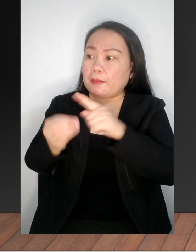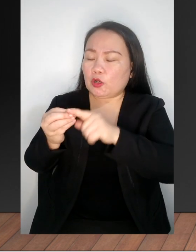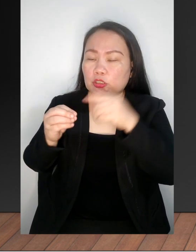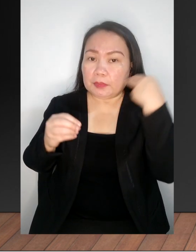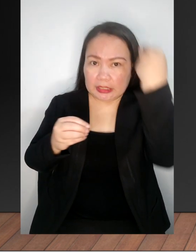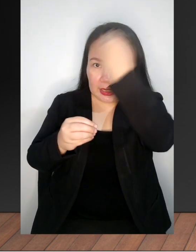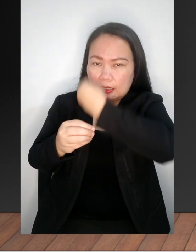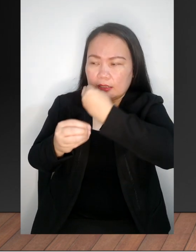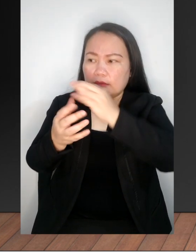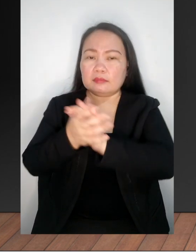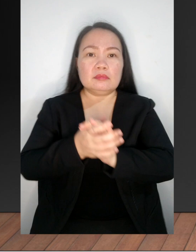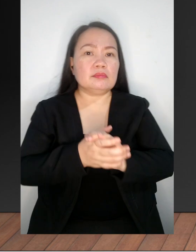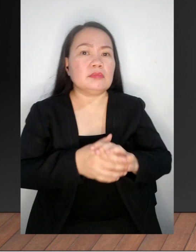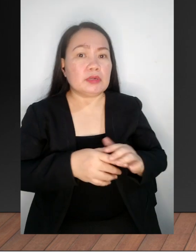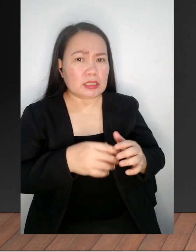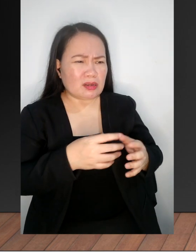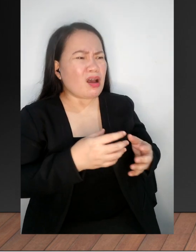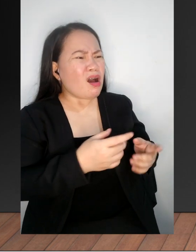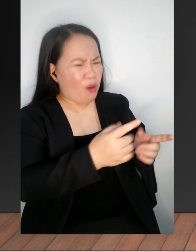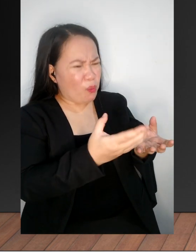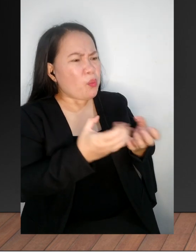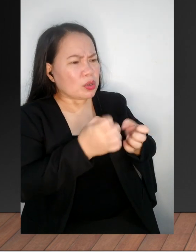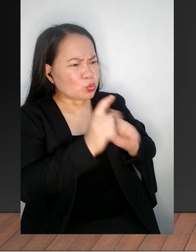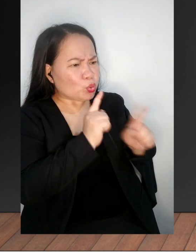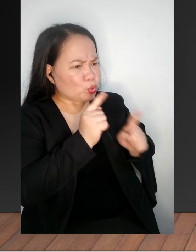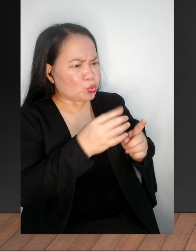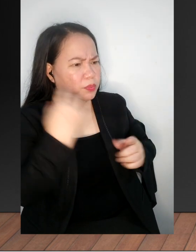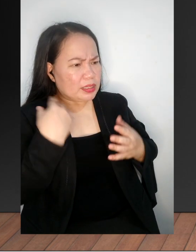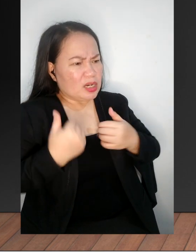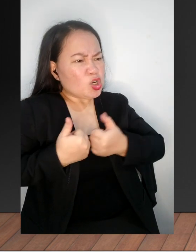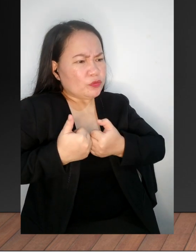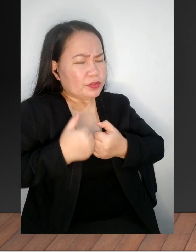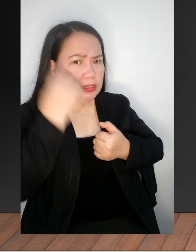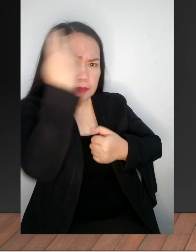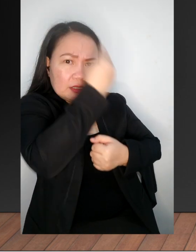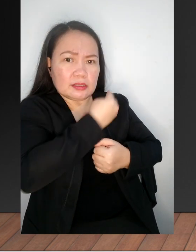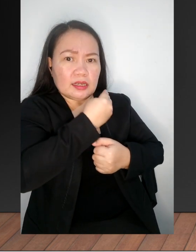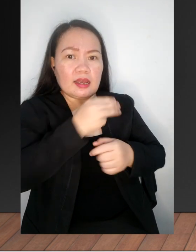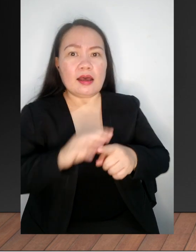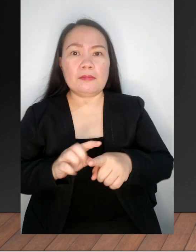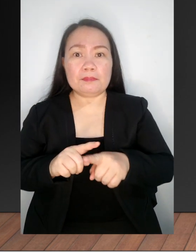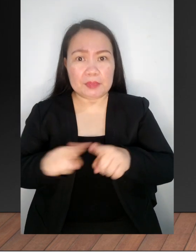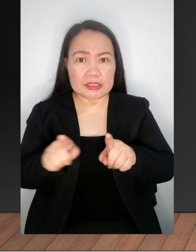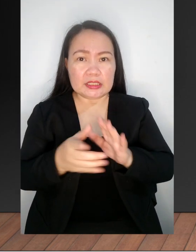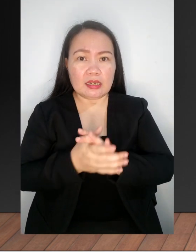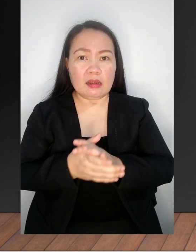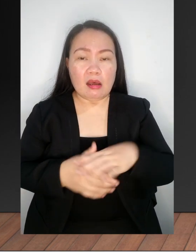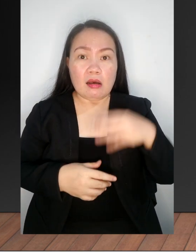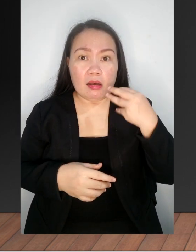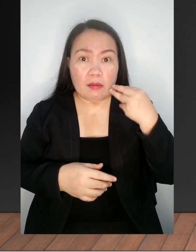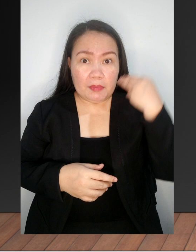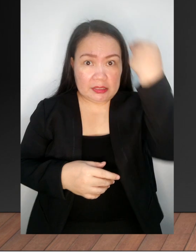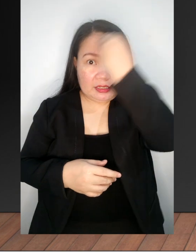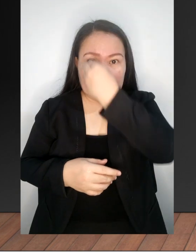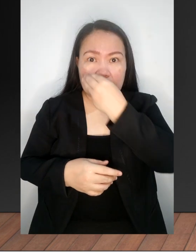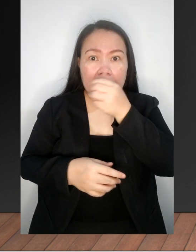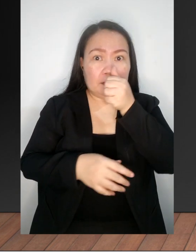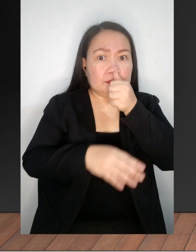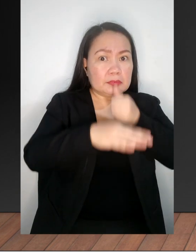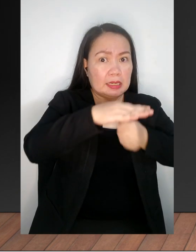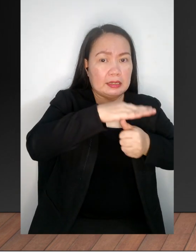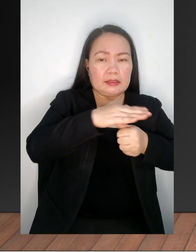her. But Ibarra wanted to talk to his girlfriend. However, Maria Clara